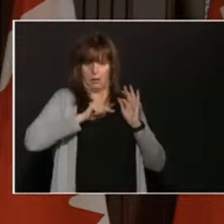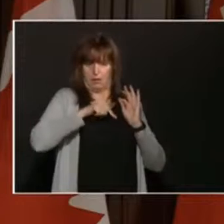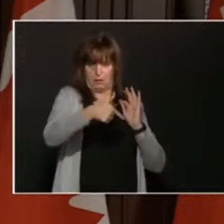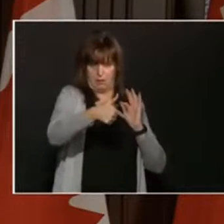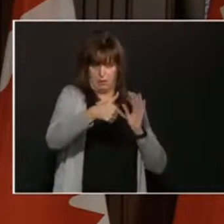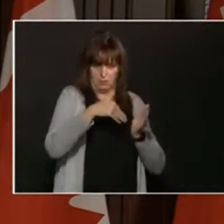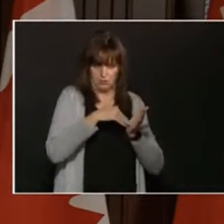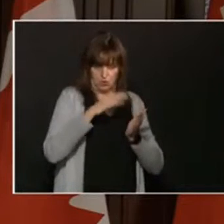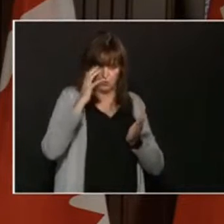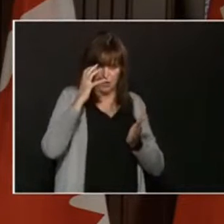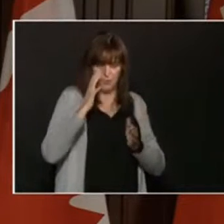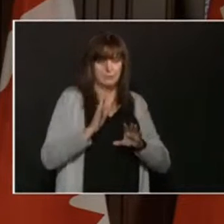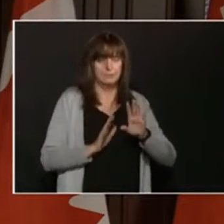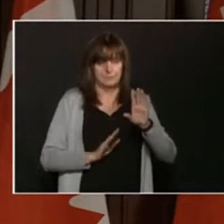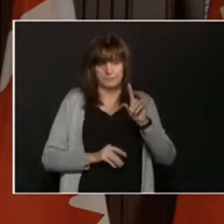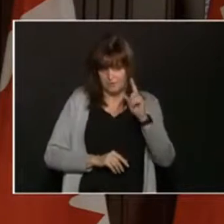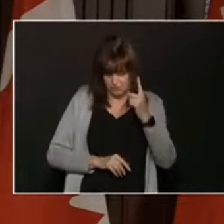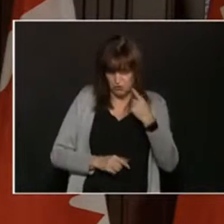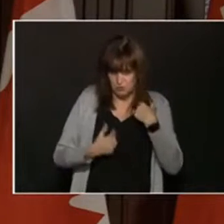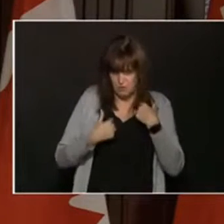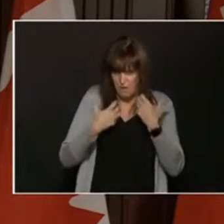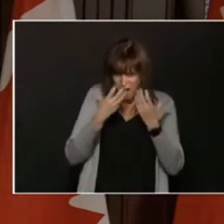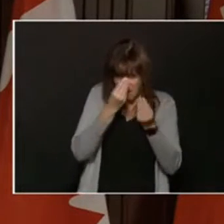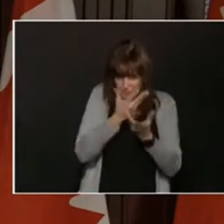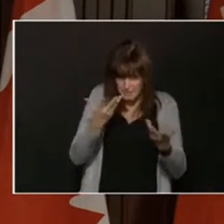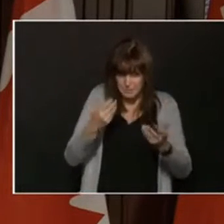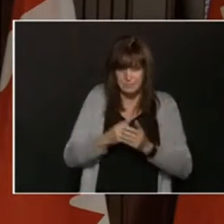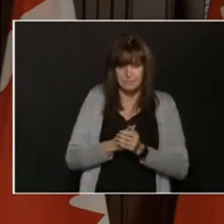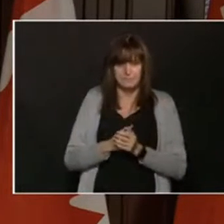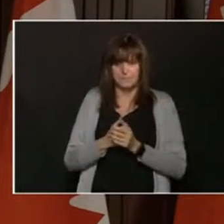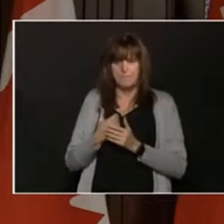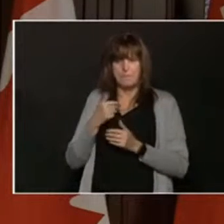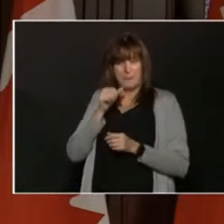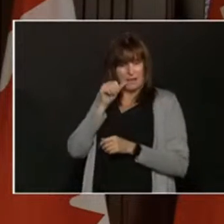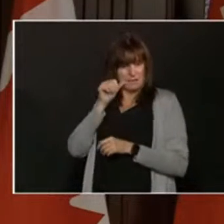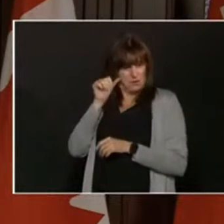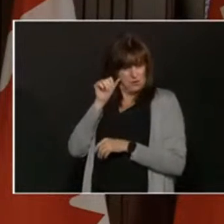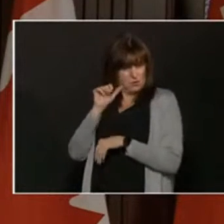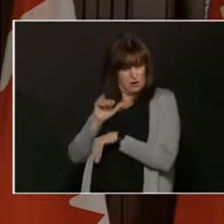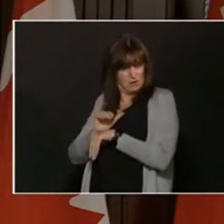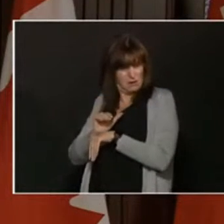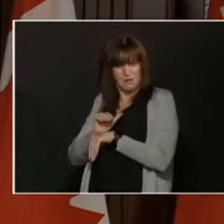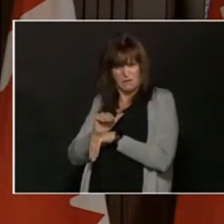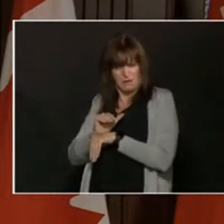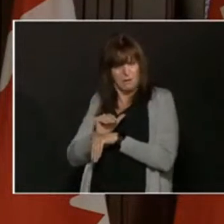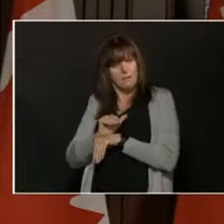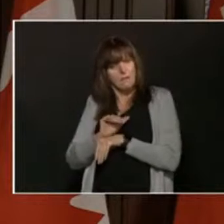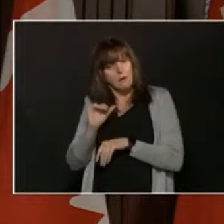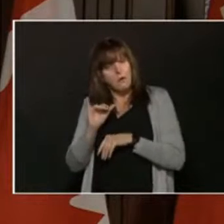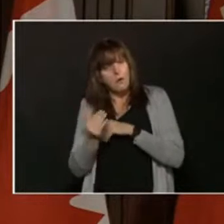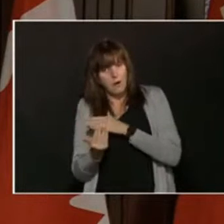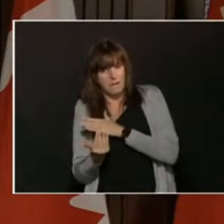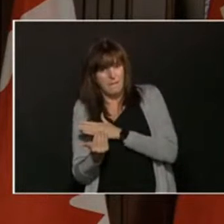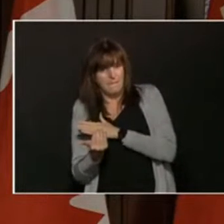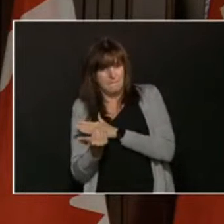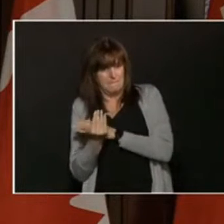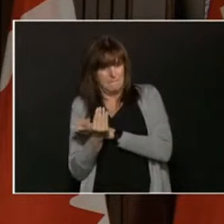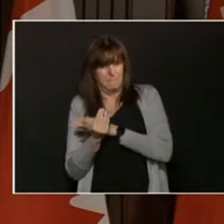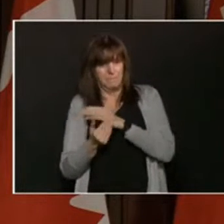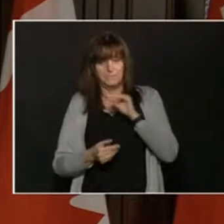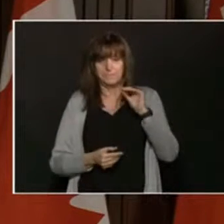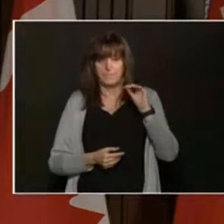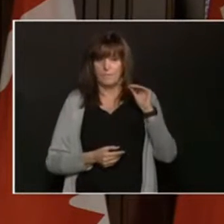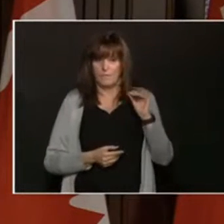as of last night and further detailed this morning, we've been informed by the Public Health Ontario Lab. We now have 8 additional cases